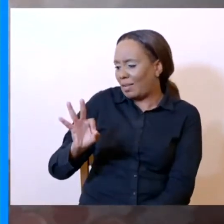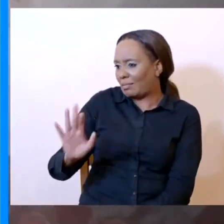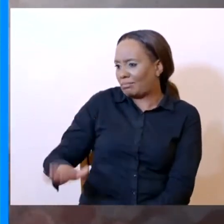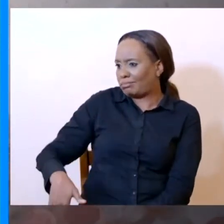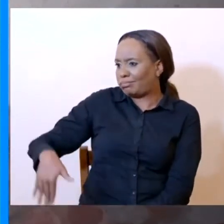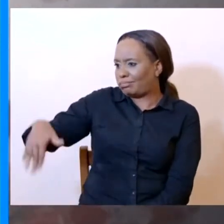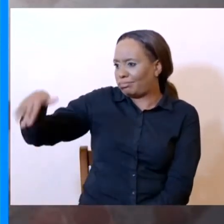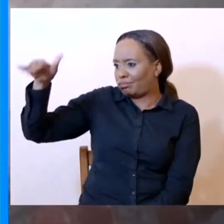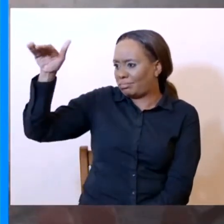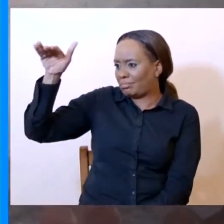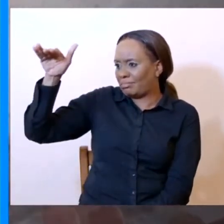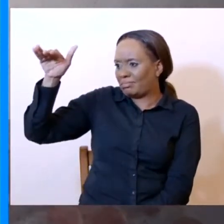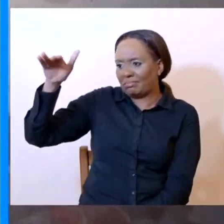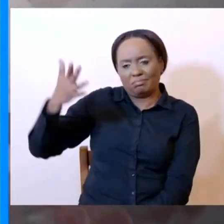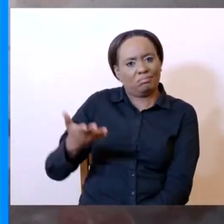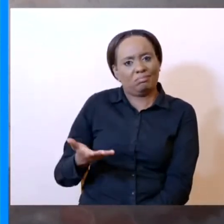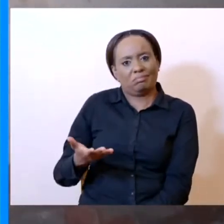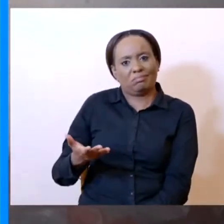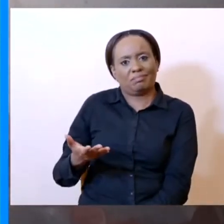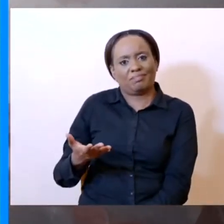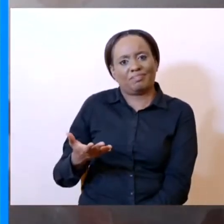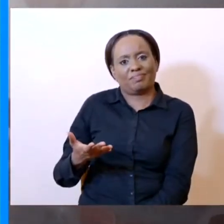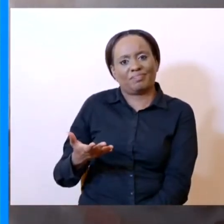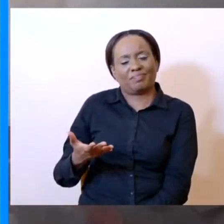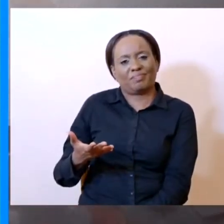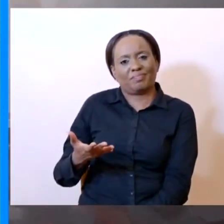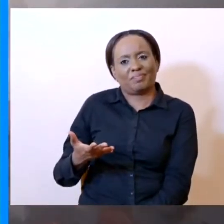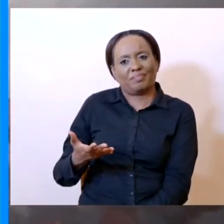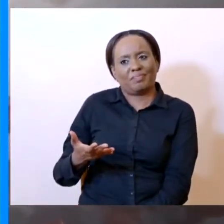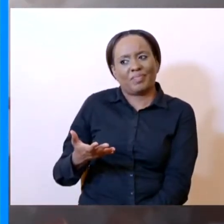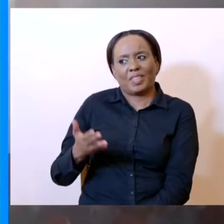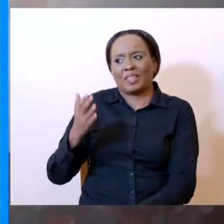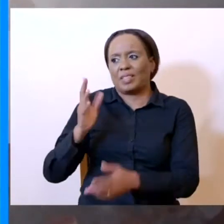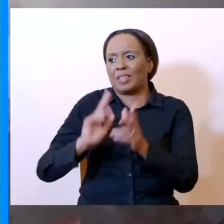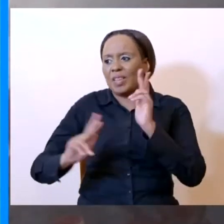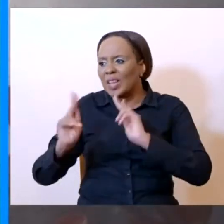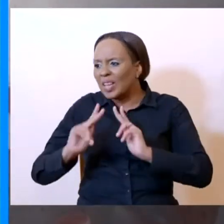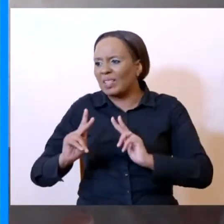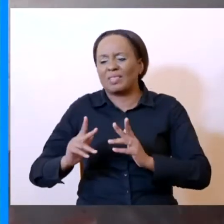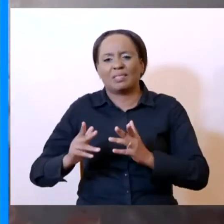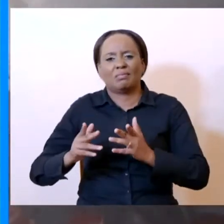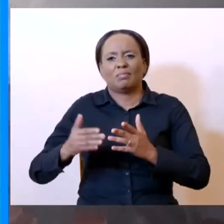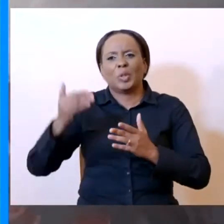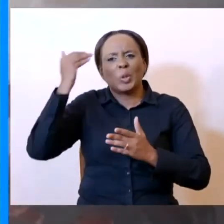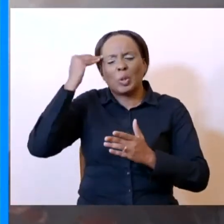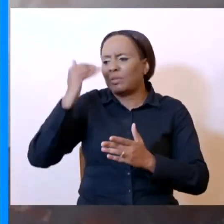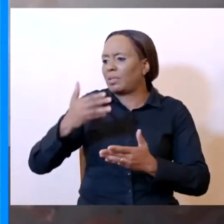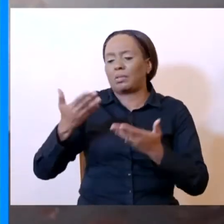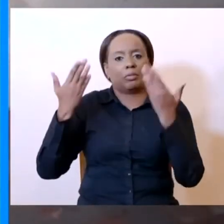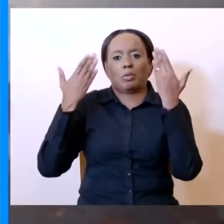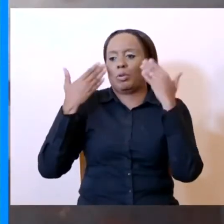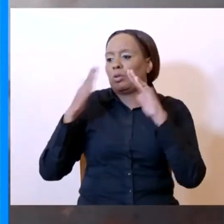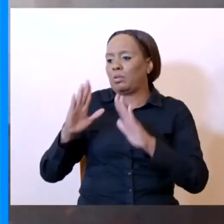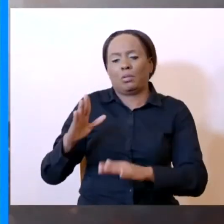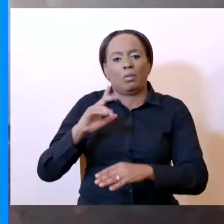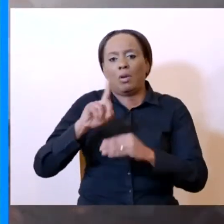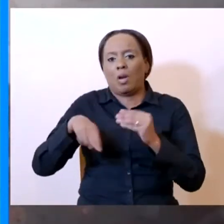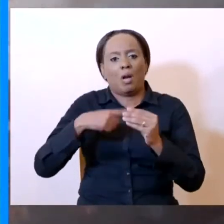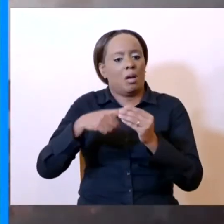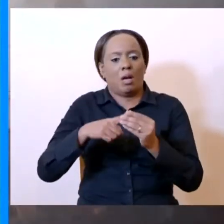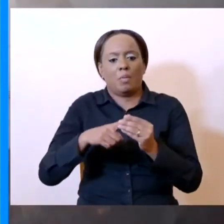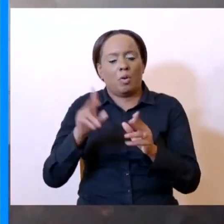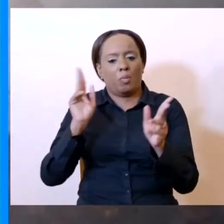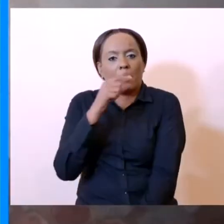or distrust or mistrust in vaccines is higher, because they have not known eradication of diseases